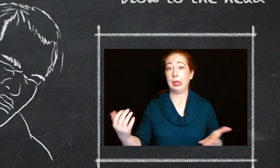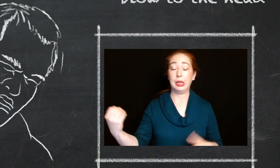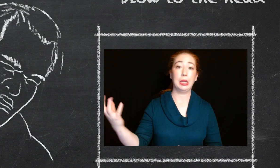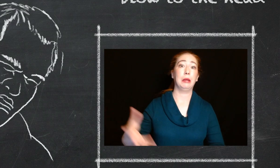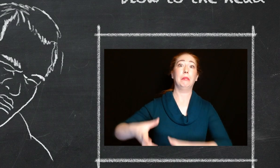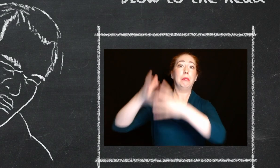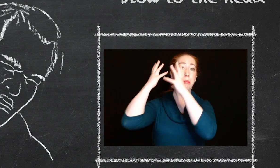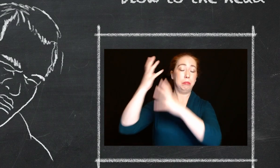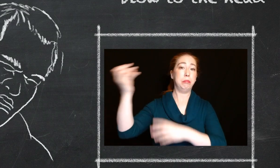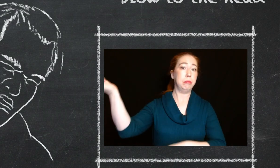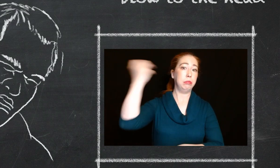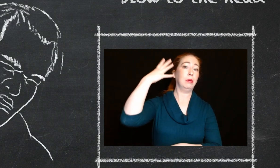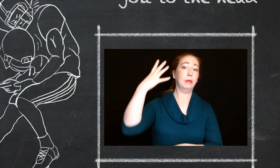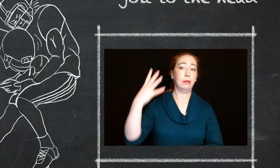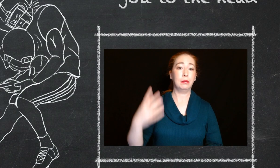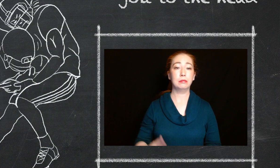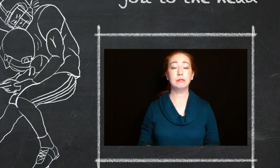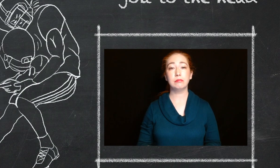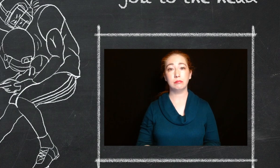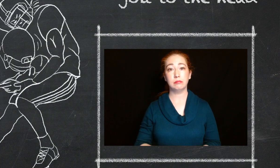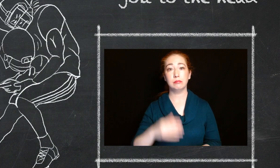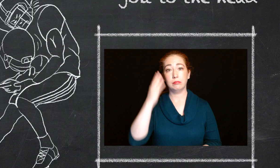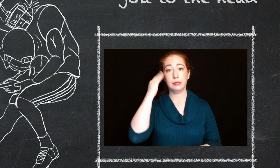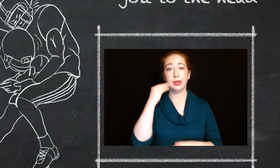a blow to the head,